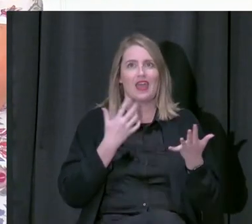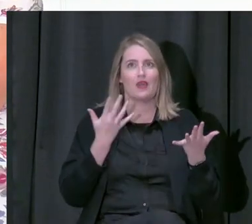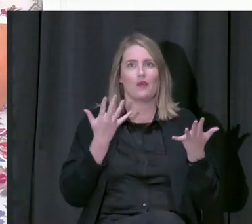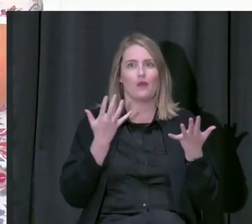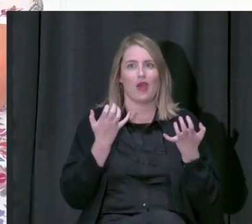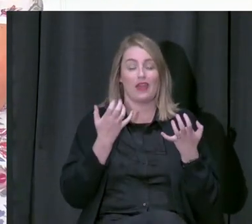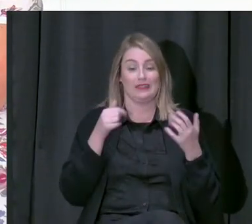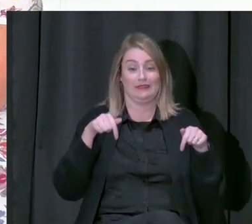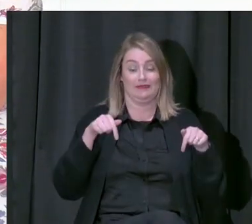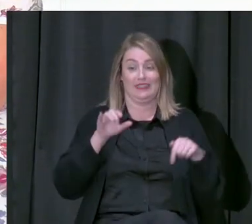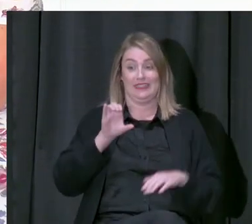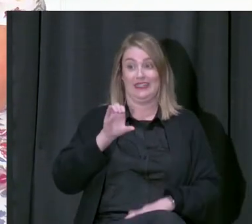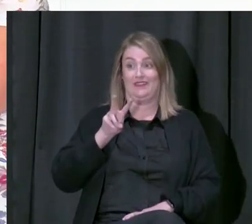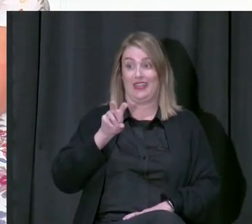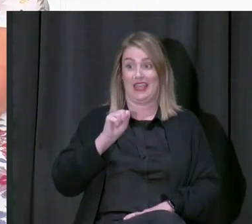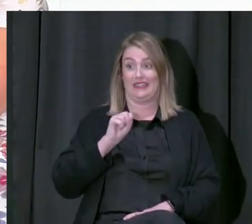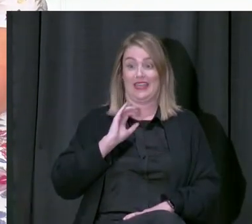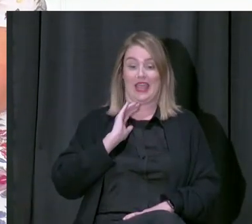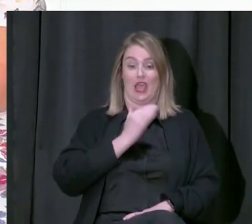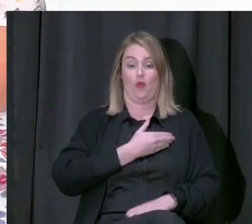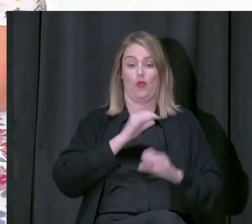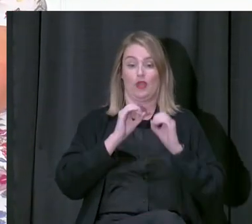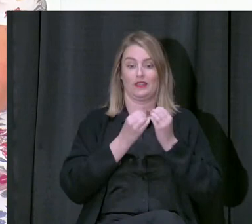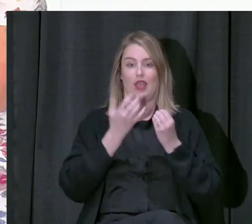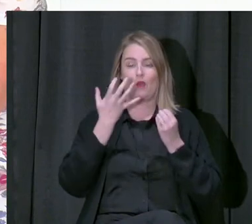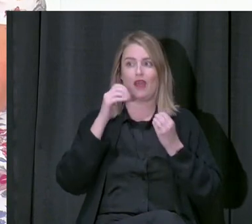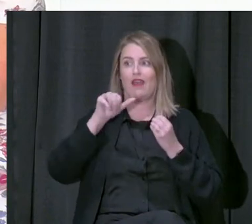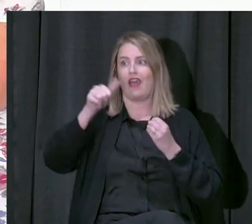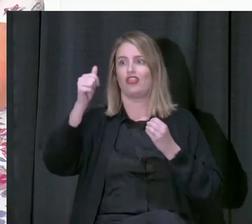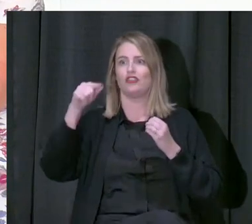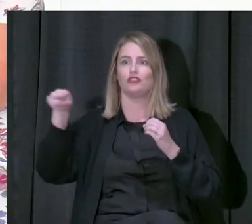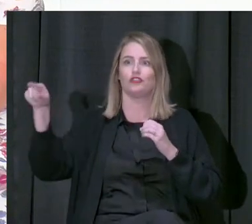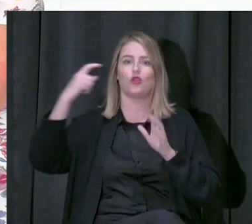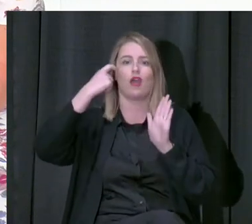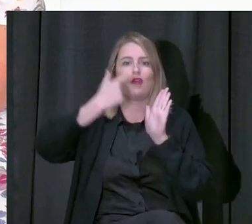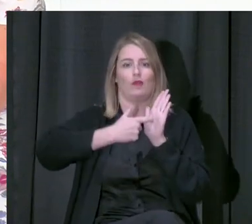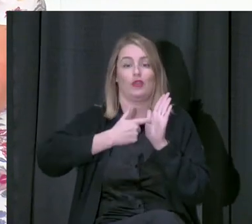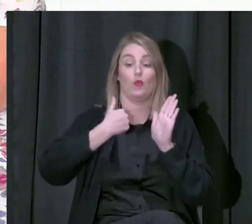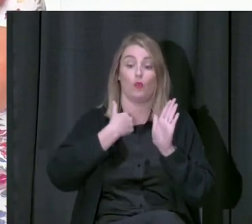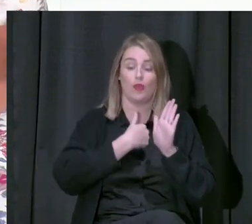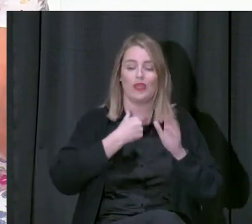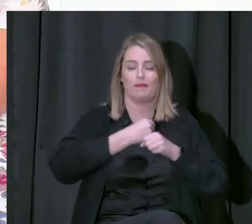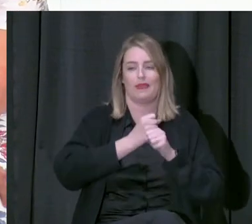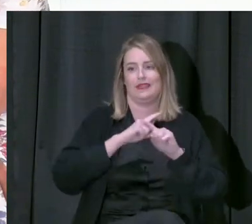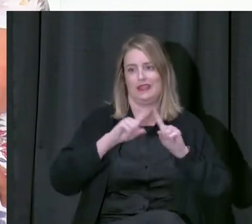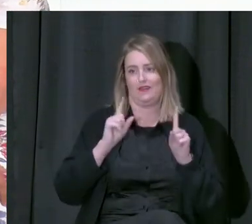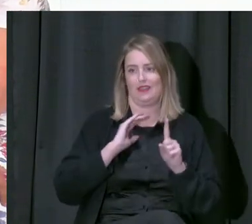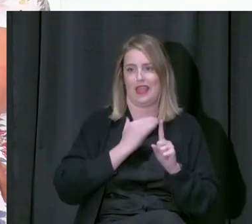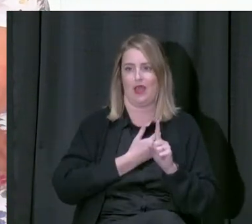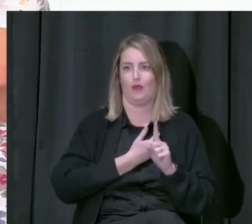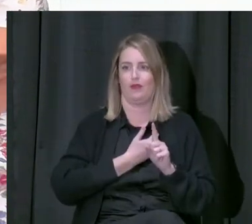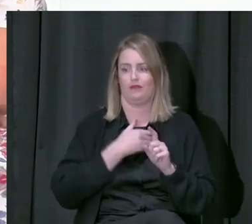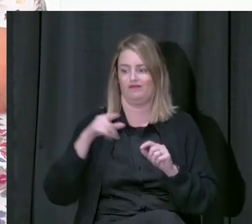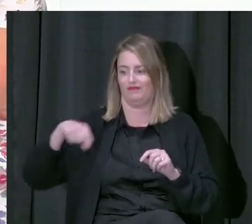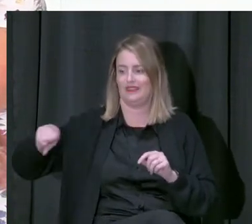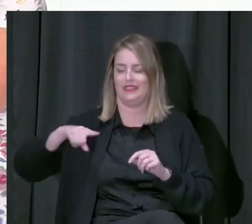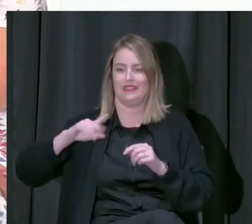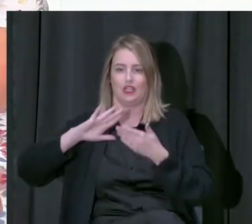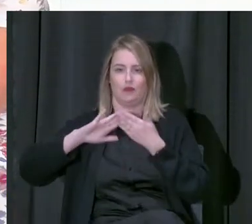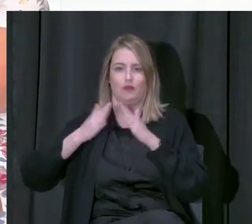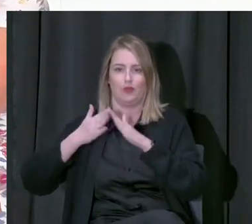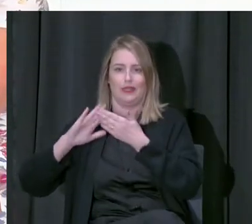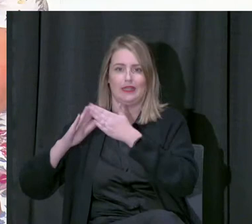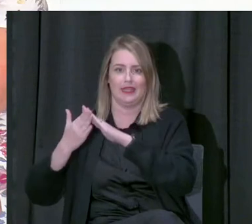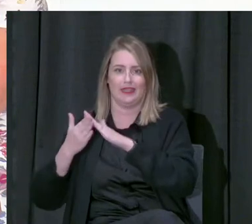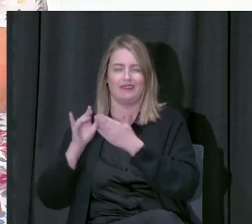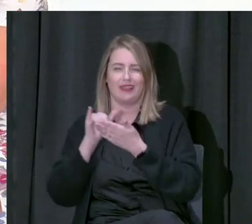at CVS, I really want our organization to be recognized as somebody that's making a difference in this community. That's really what I